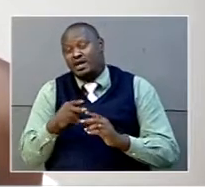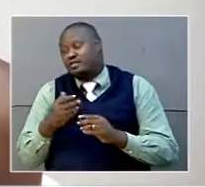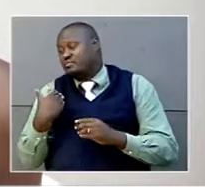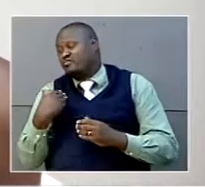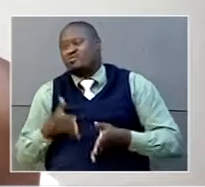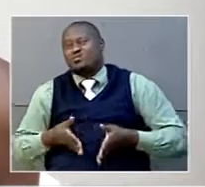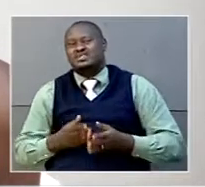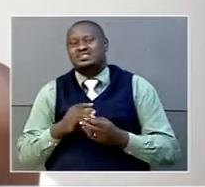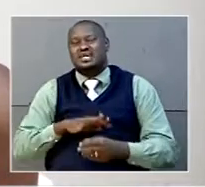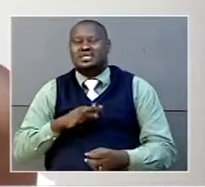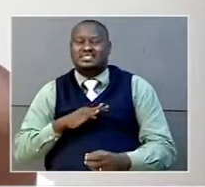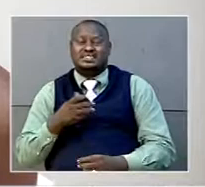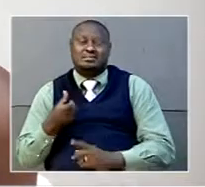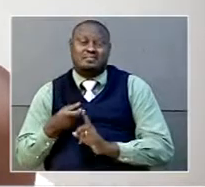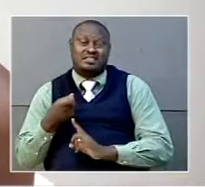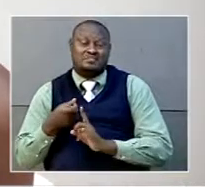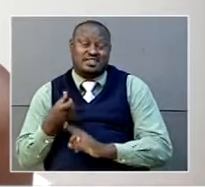She does not want to well. a whole well.